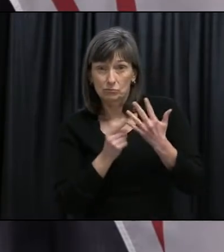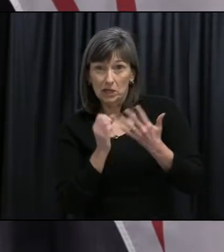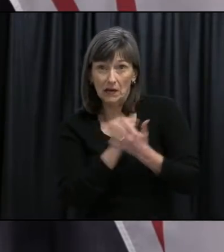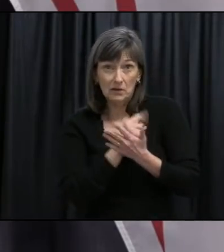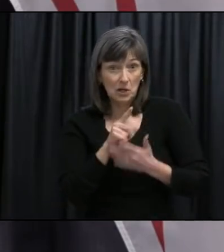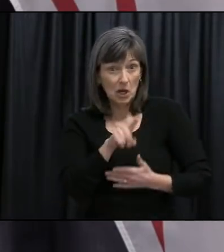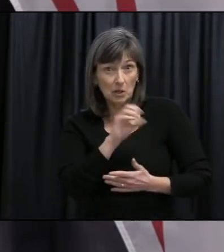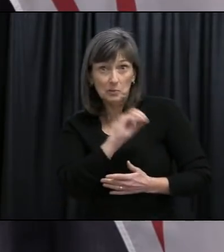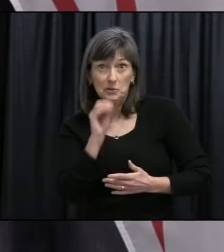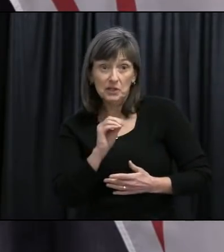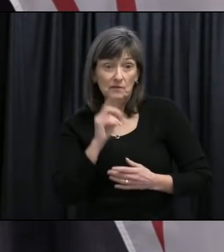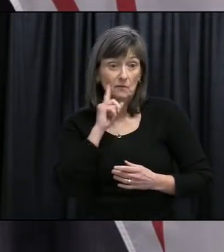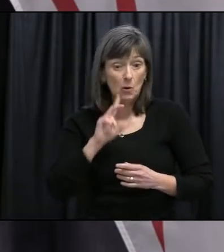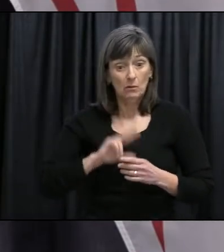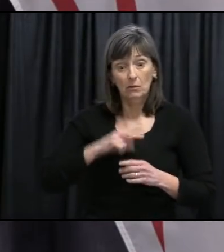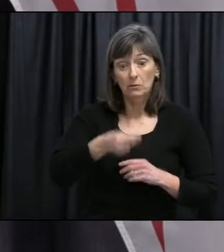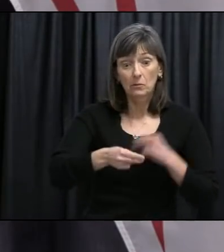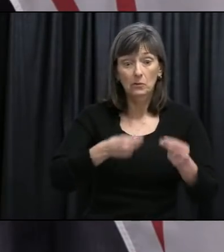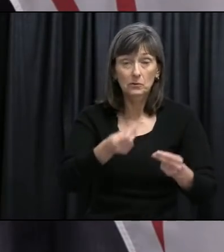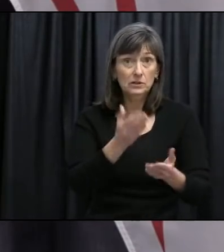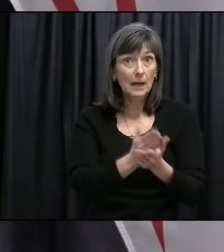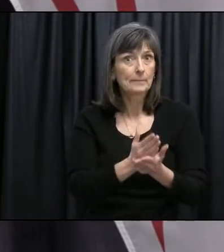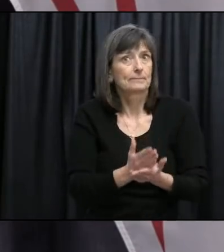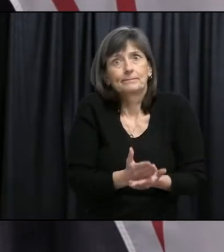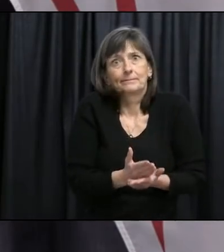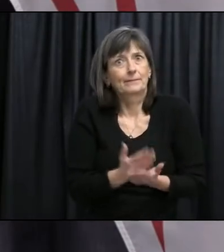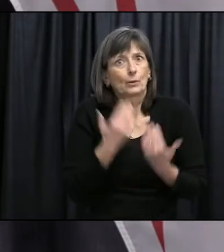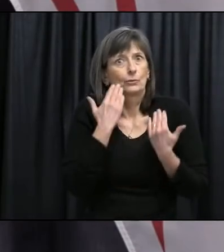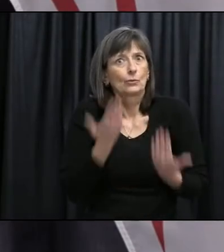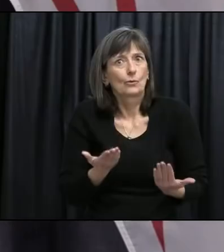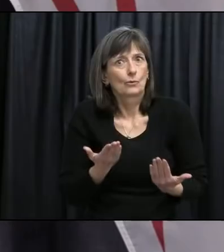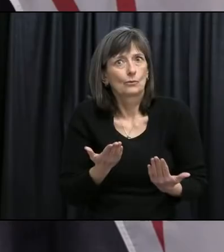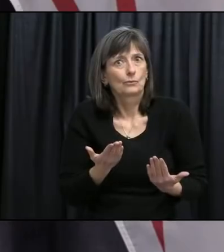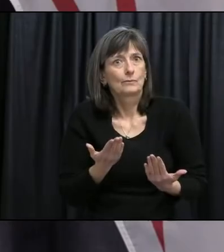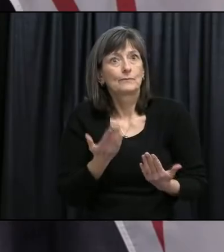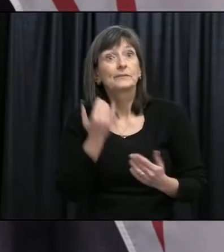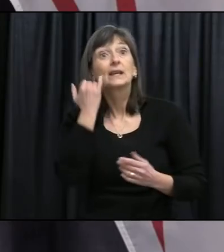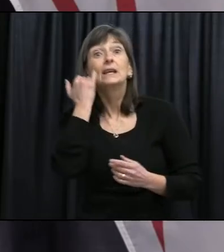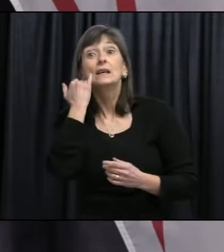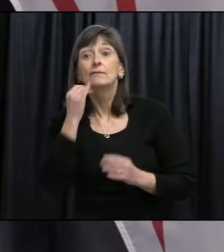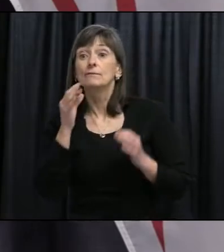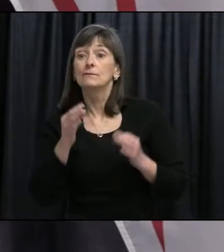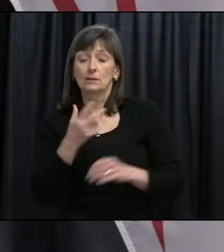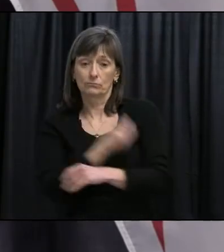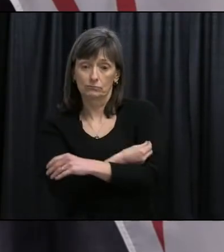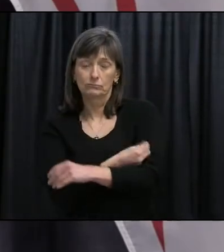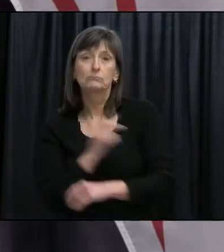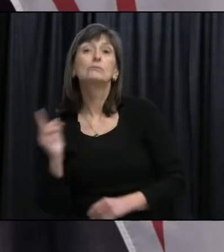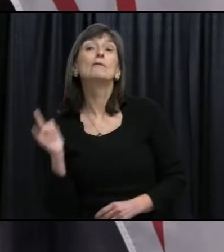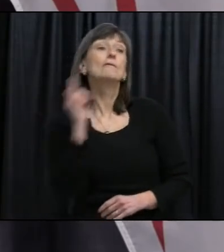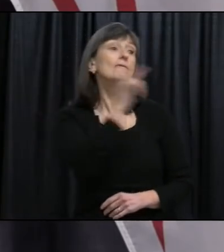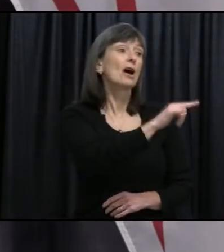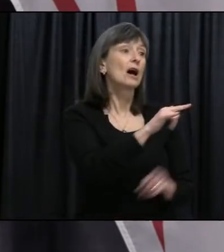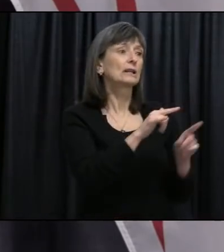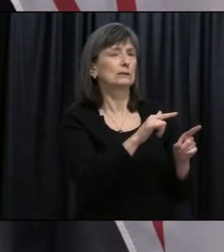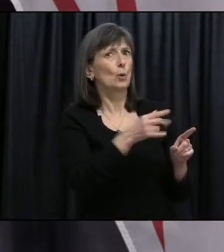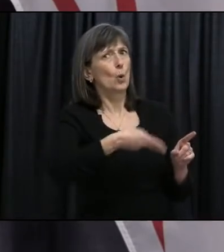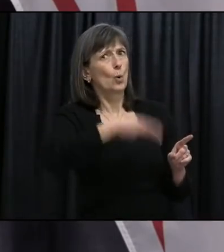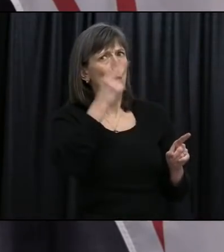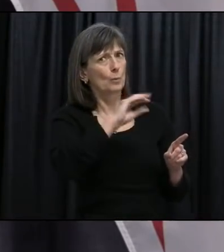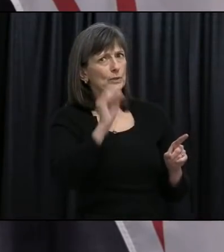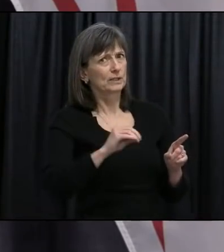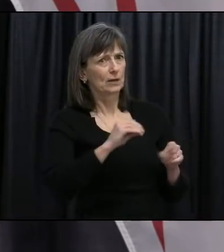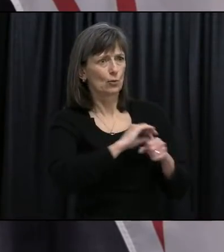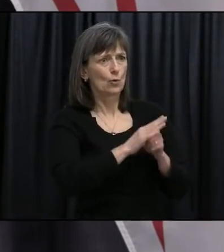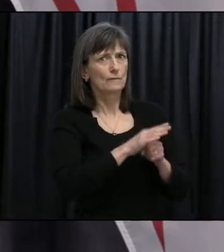effect of the vaccine on transmission. So, you know, if you're going to a place with a higher incidence or higher rate